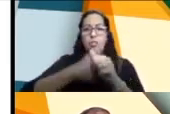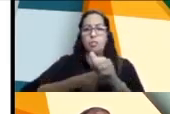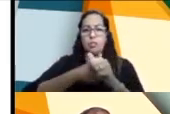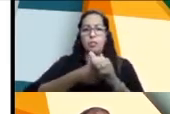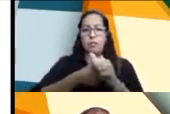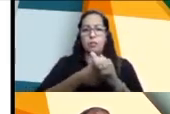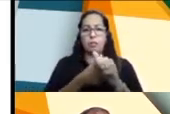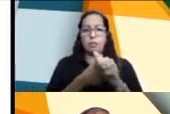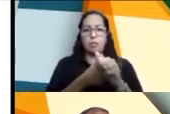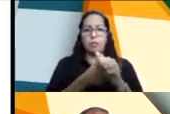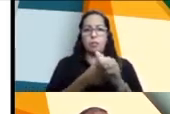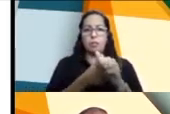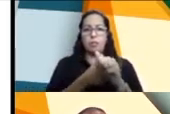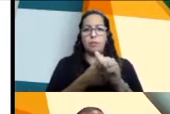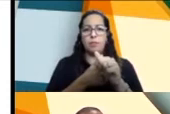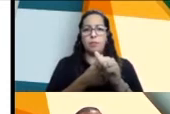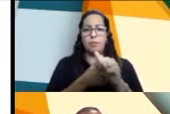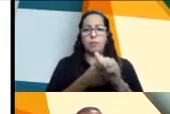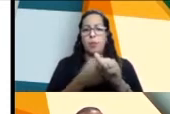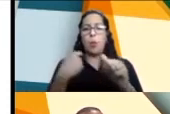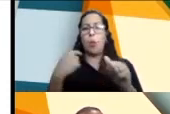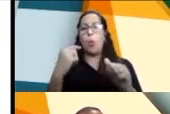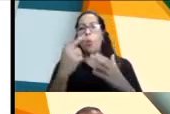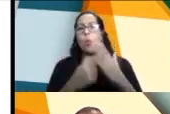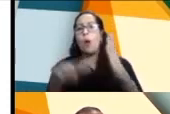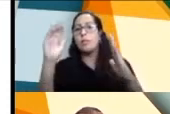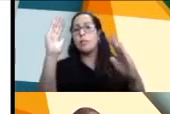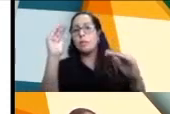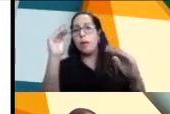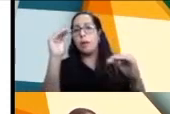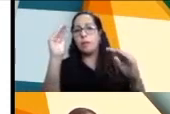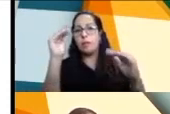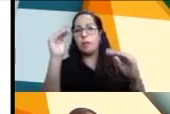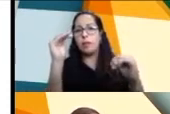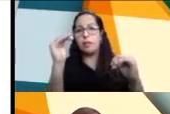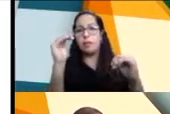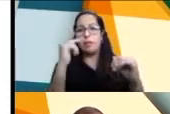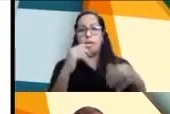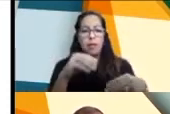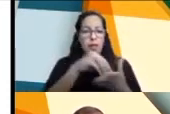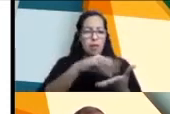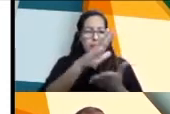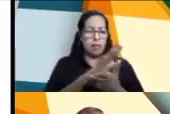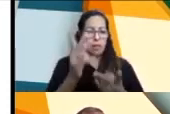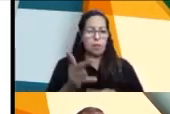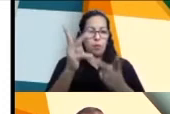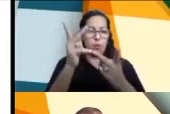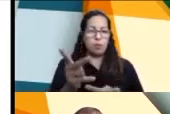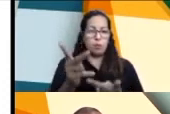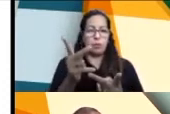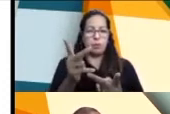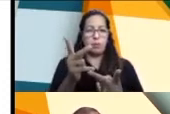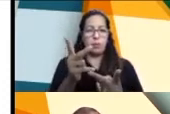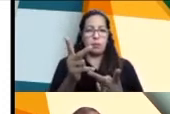and what is expected in the proposal to be described in the proposal is